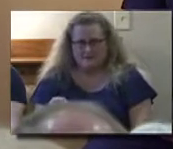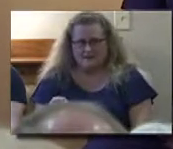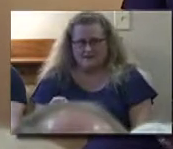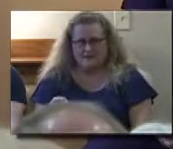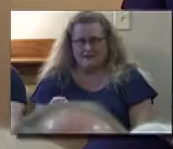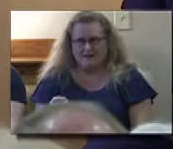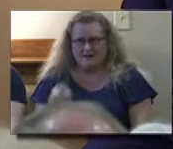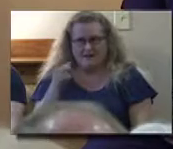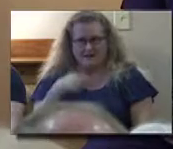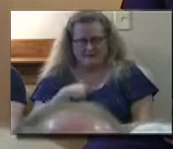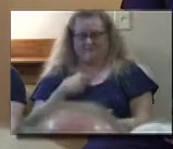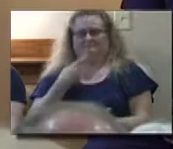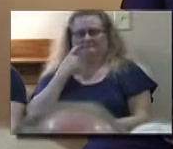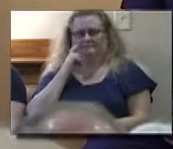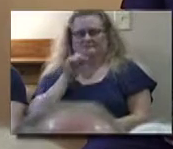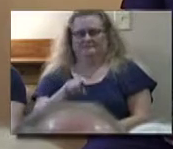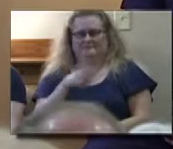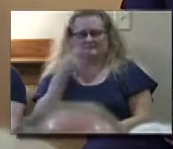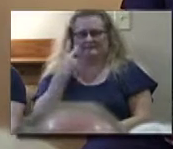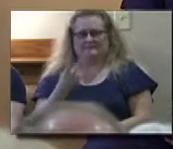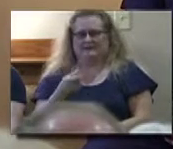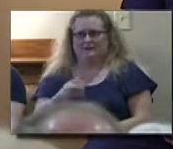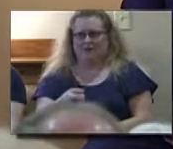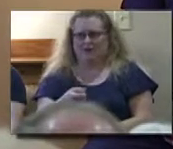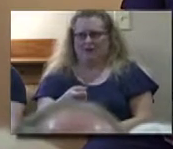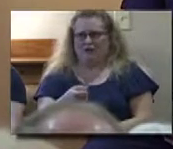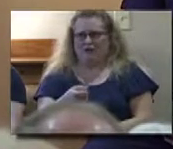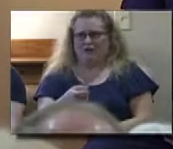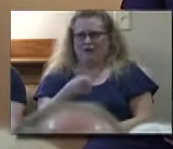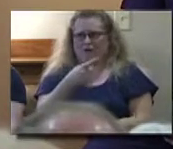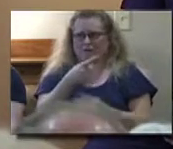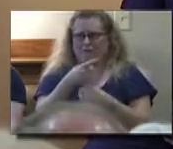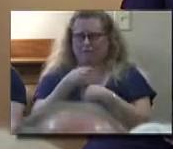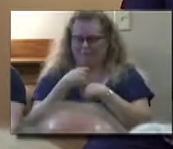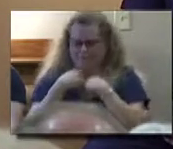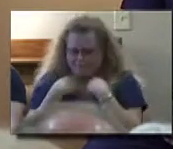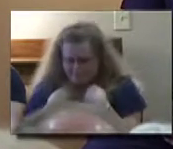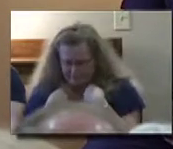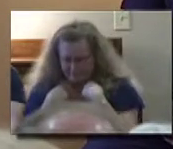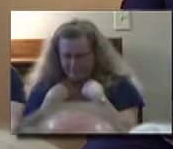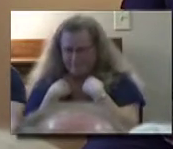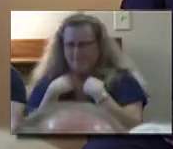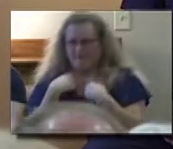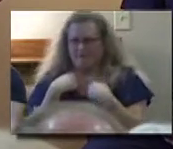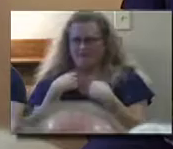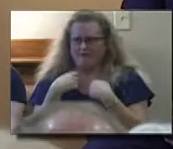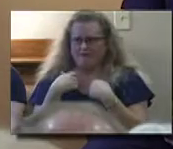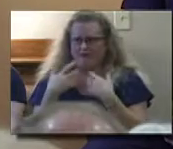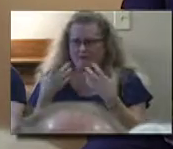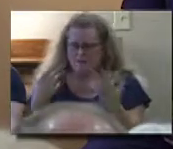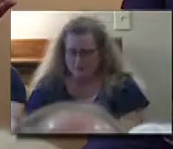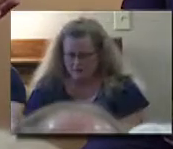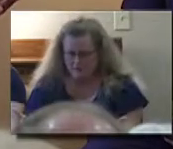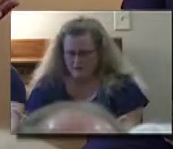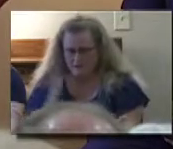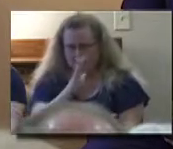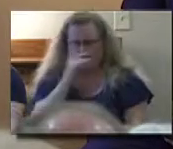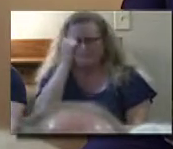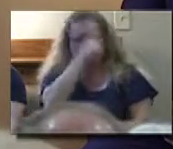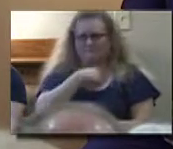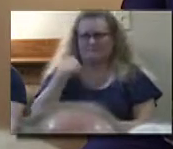As soon as I see her, elbows to her knees, open hands, her